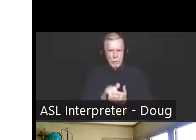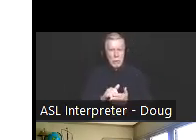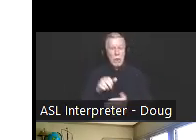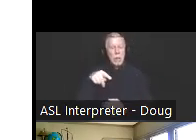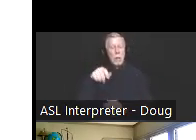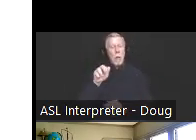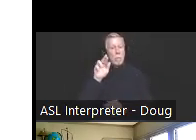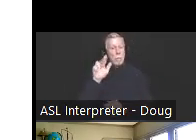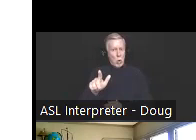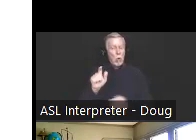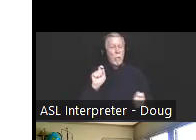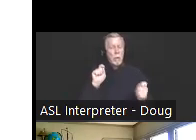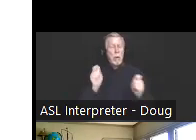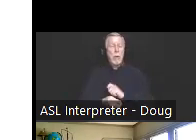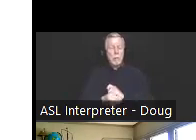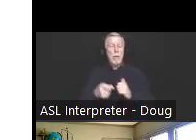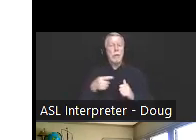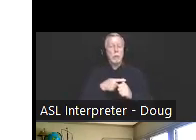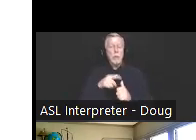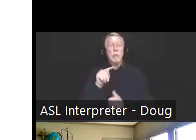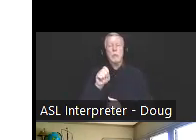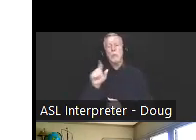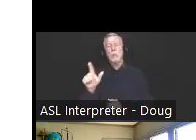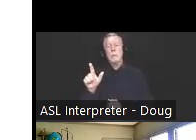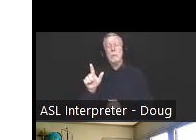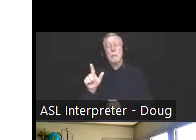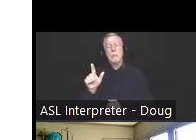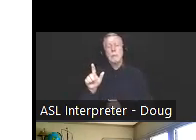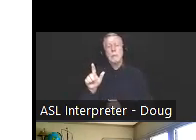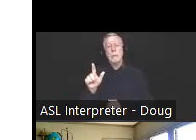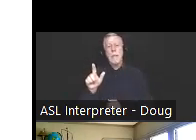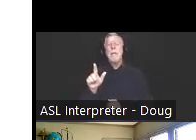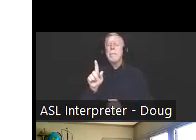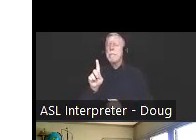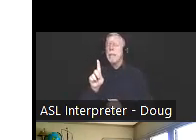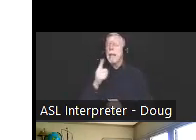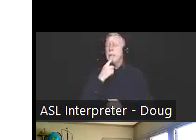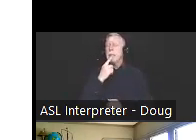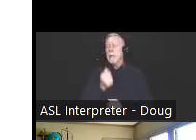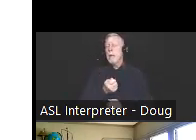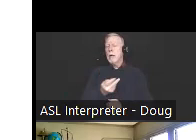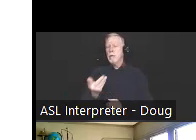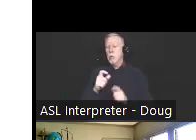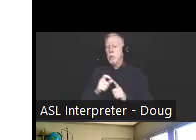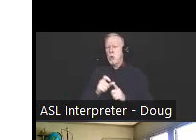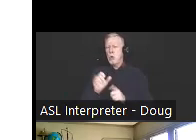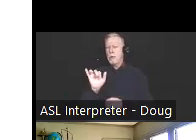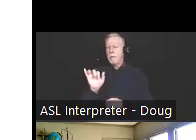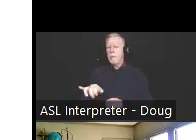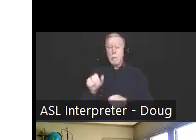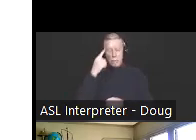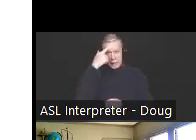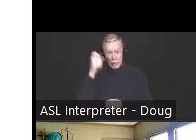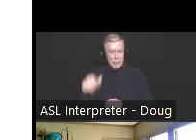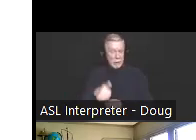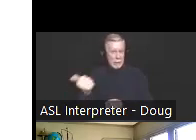Paul modified the original tool. And let me just say a couple words, because there's another version of this that